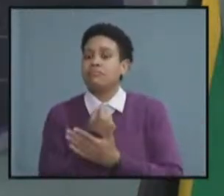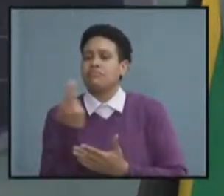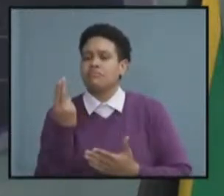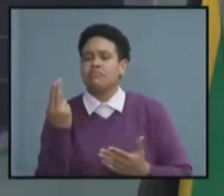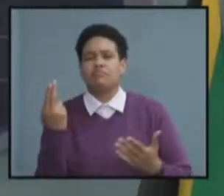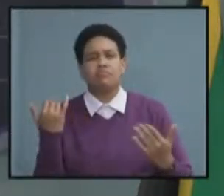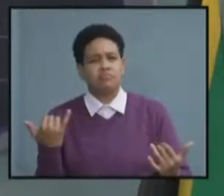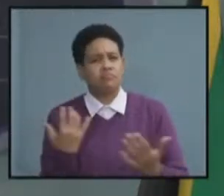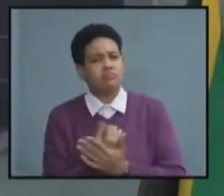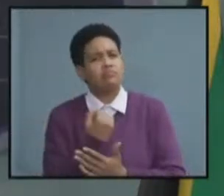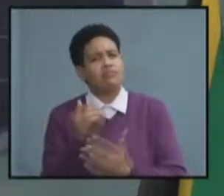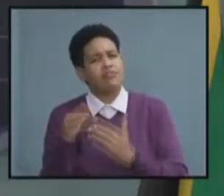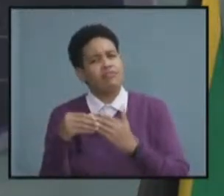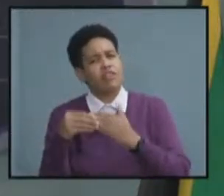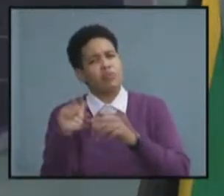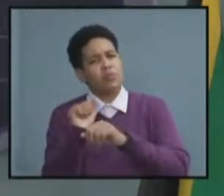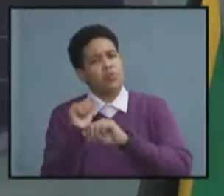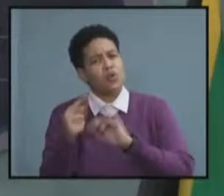us utilize it now.